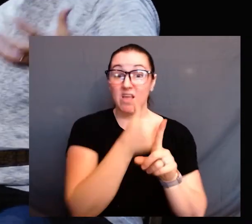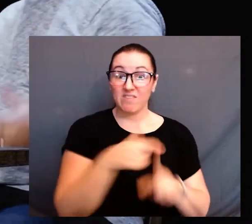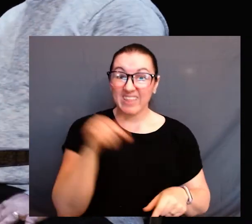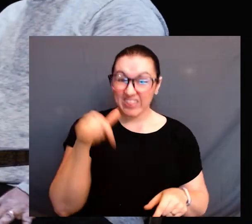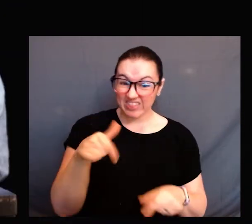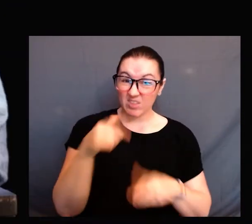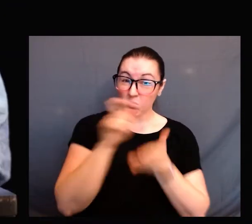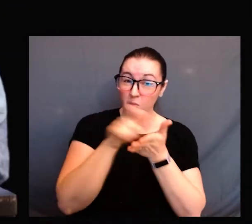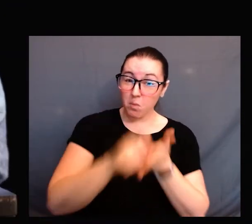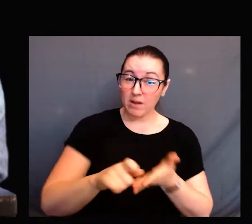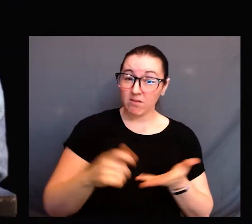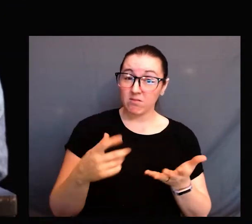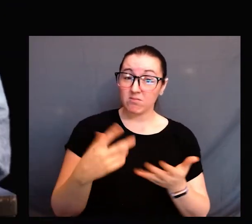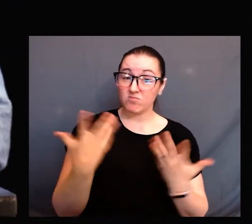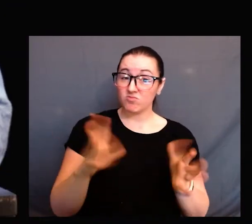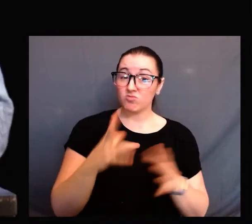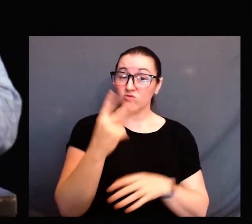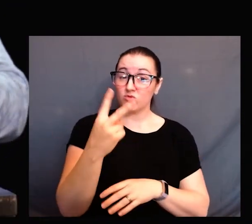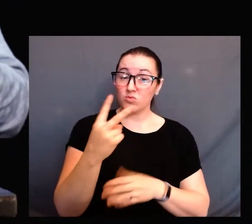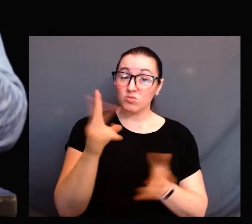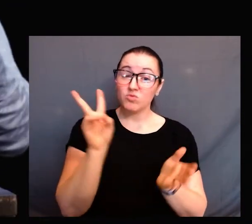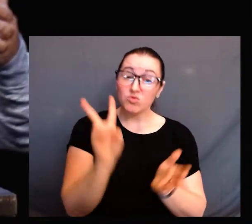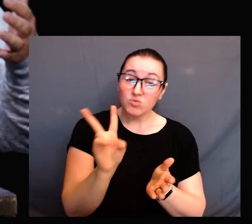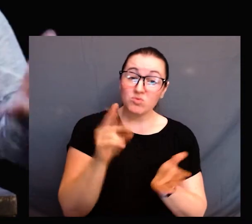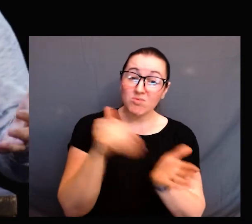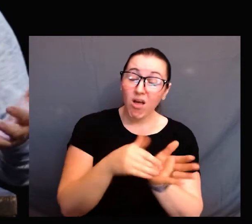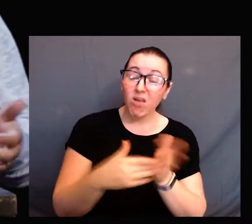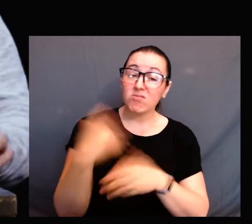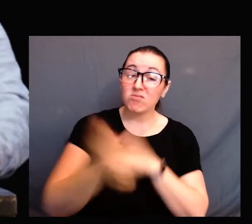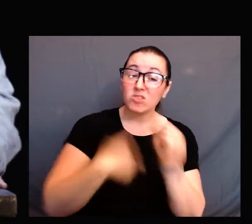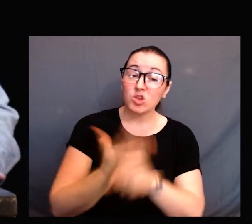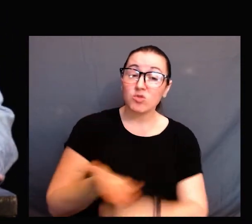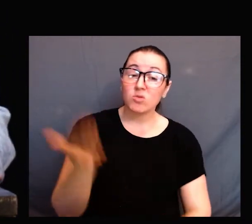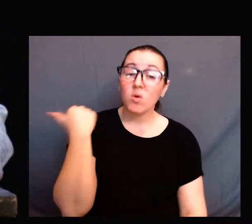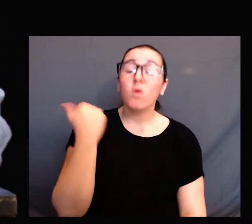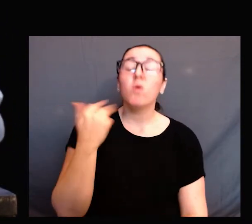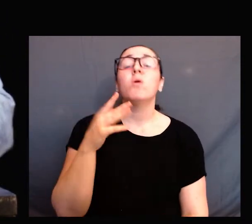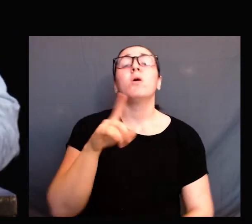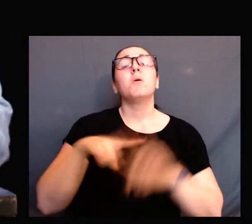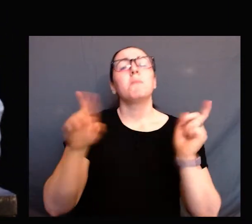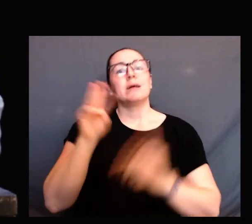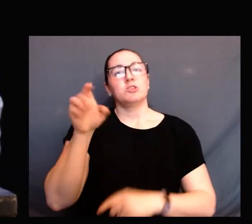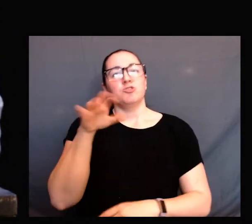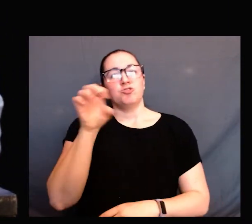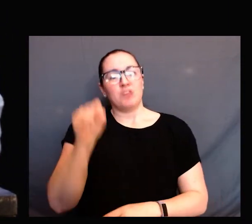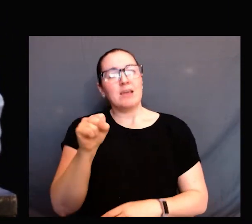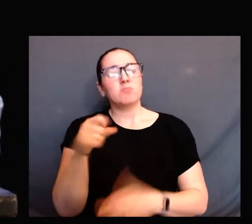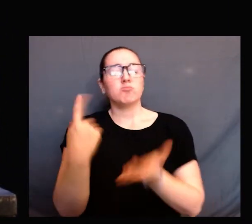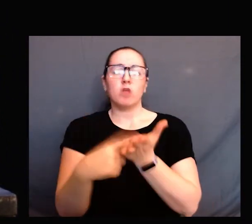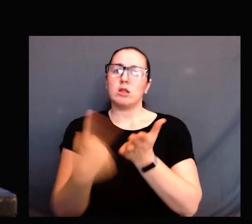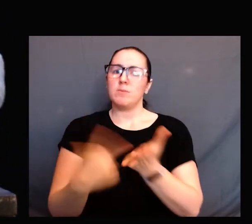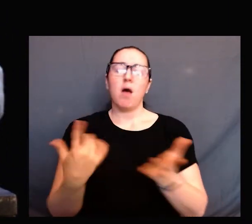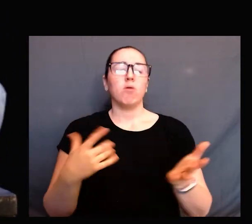was 2,000 years ago. And yet, James points to a dynamic that's true today. that there is no